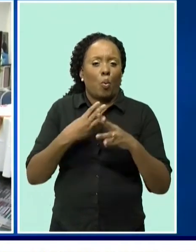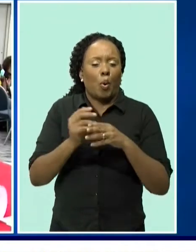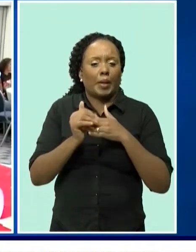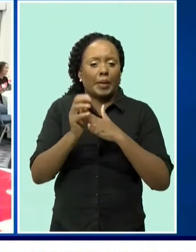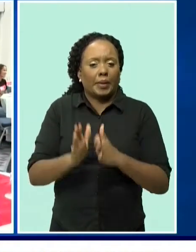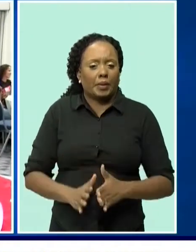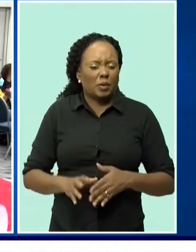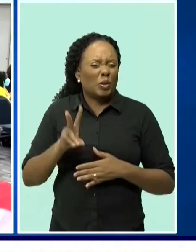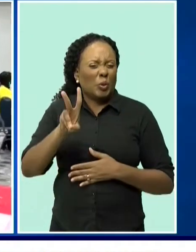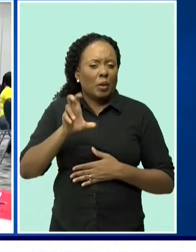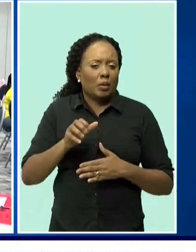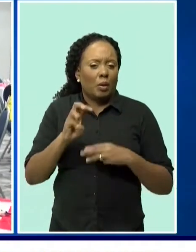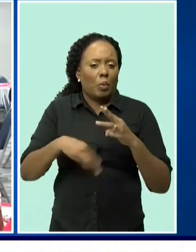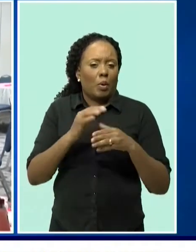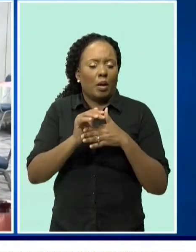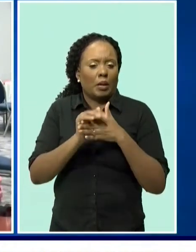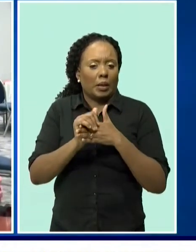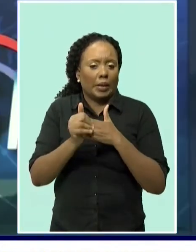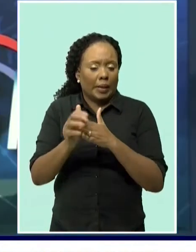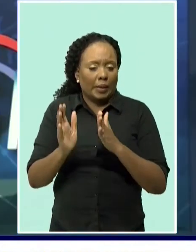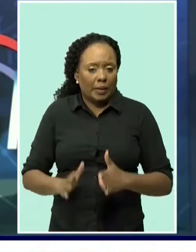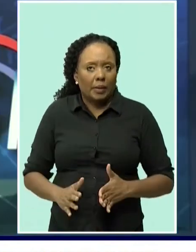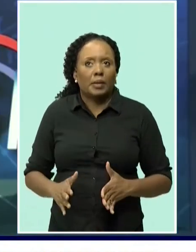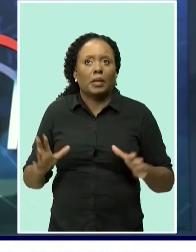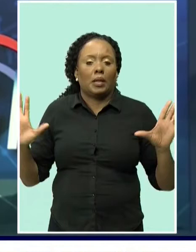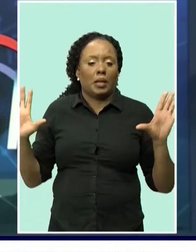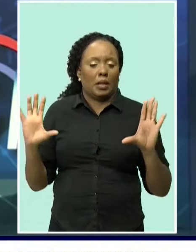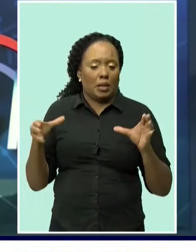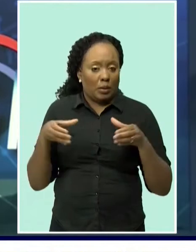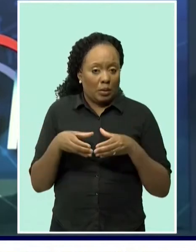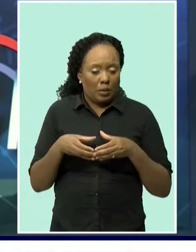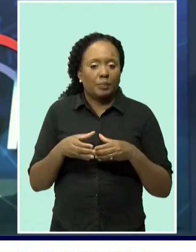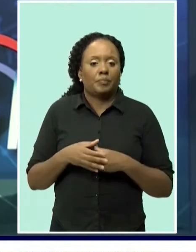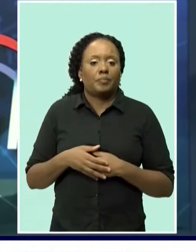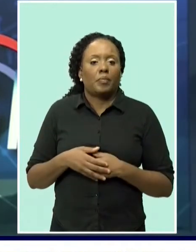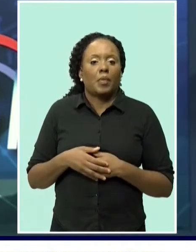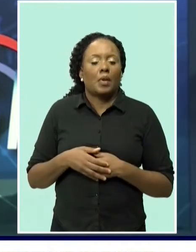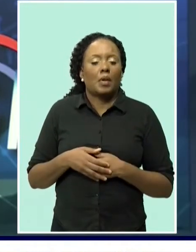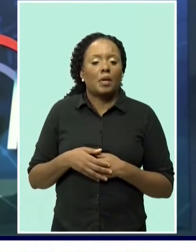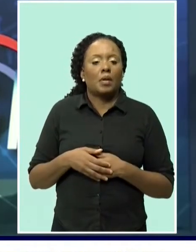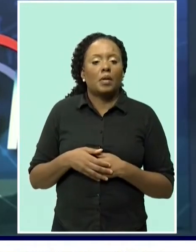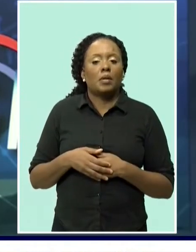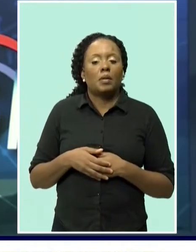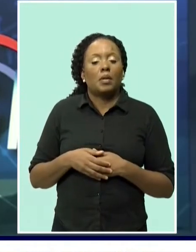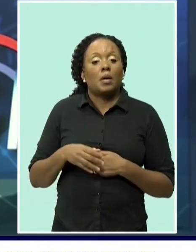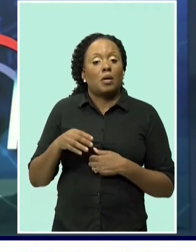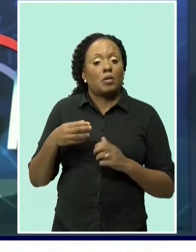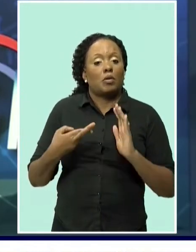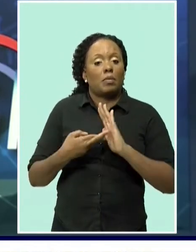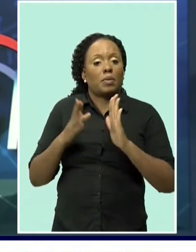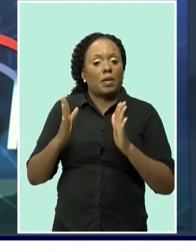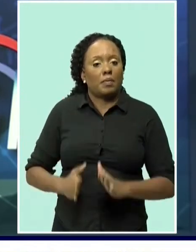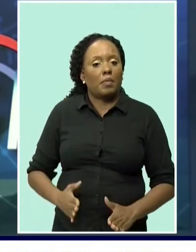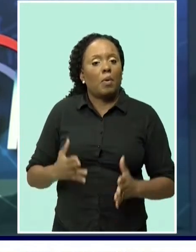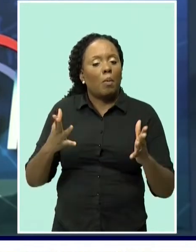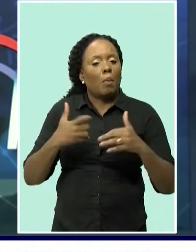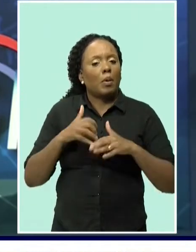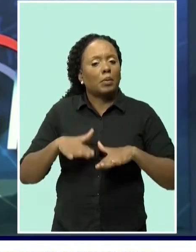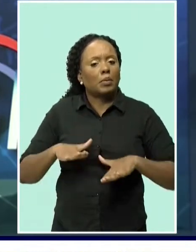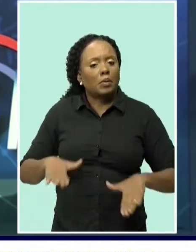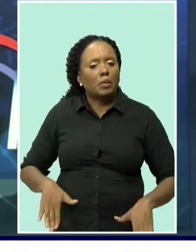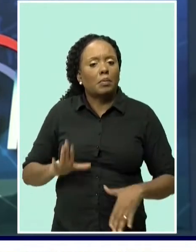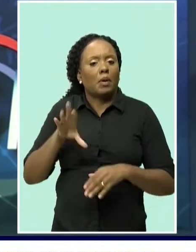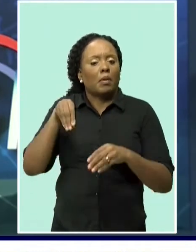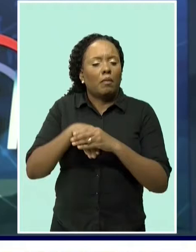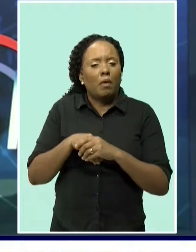Lashley encouraged the students to hold authorities accountable for their commitments to addressing climate change issues, but also called on them to do their part